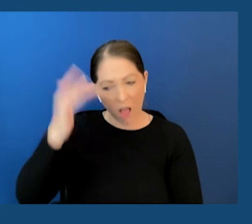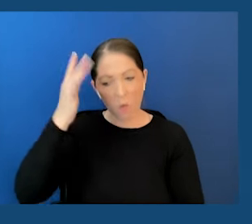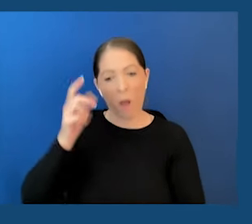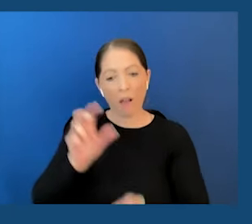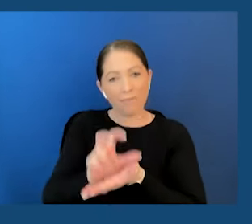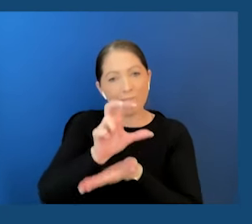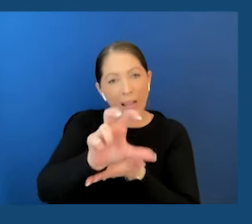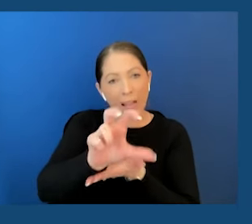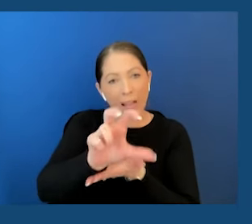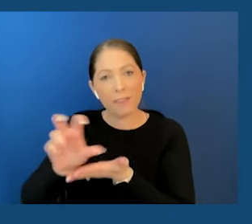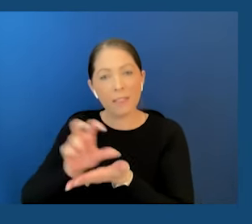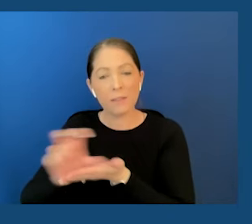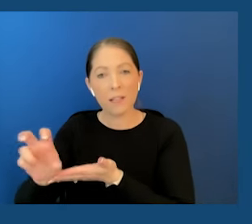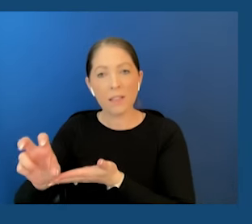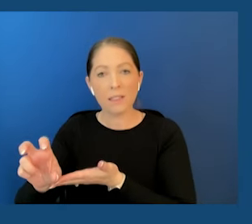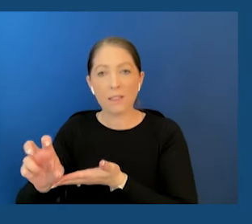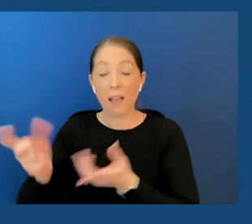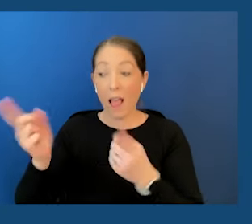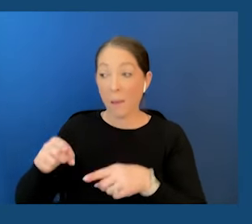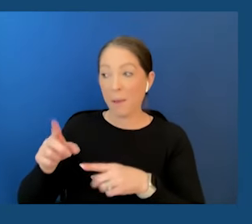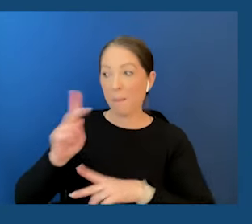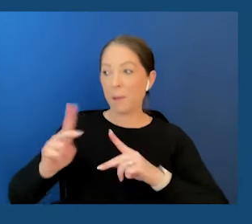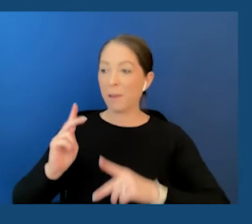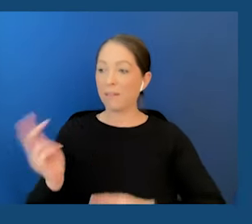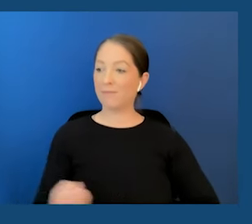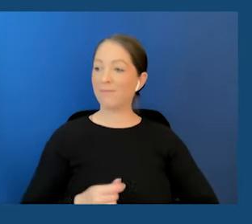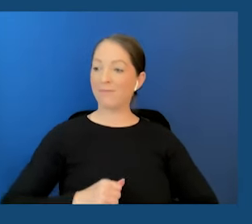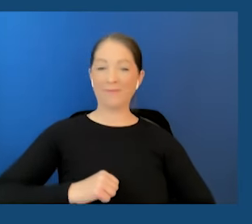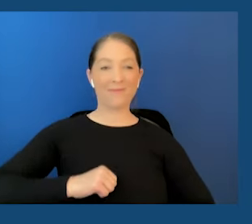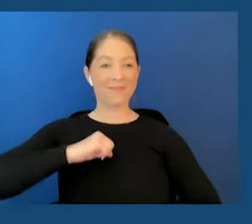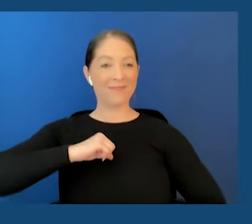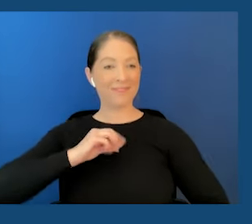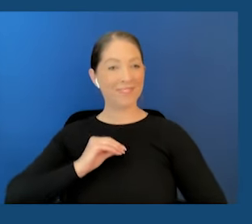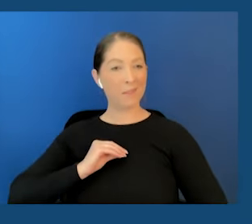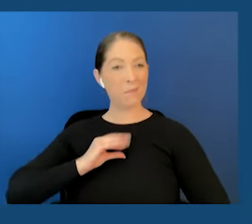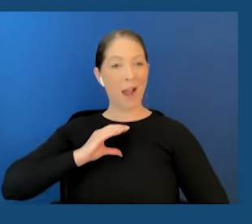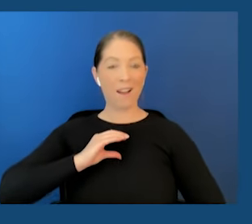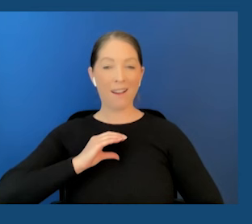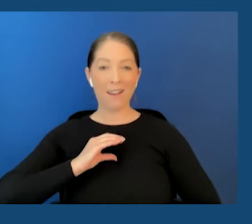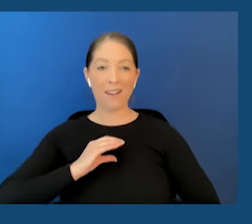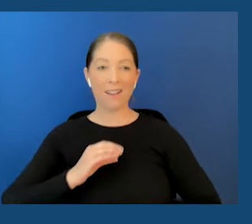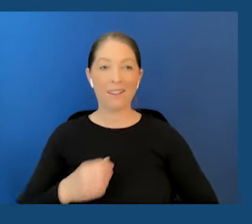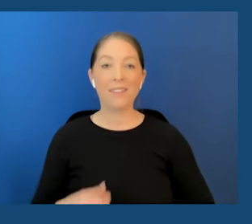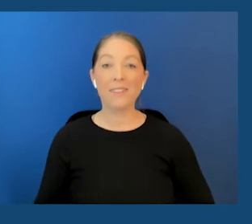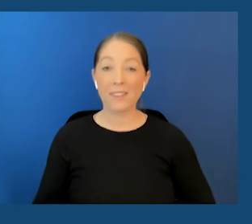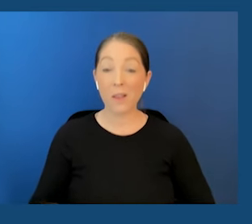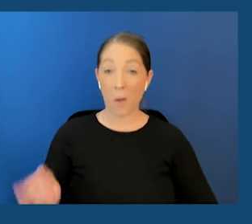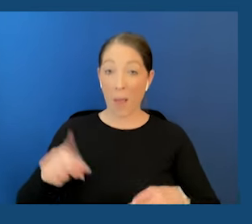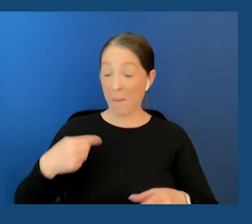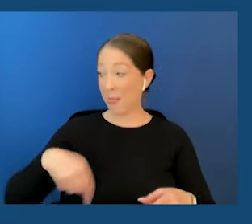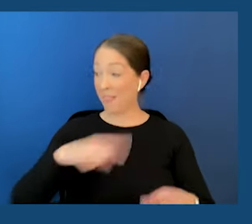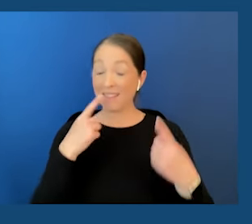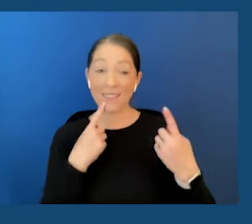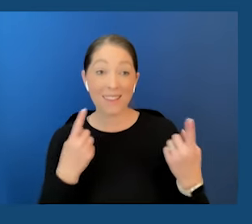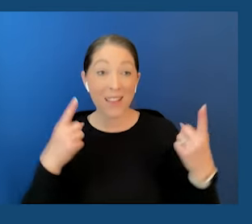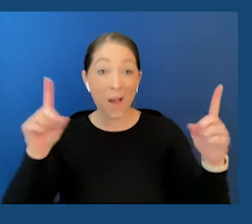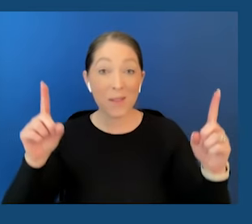start walking around with a little more lift in their feet, a smile on their face. I've seen it. And when we make these announcements, the